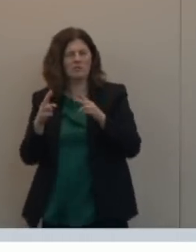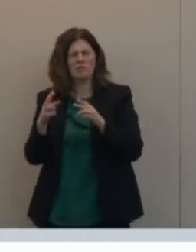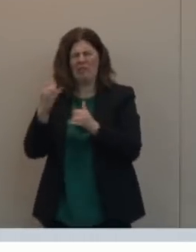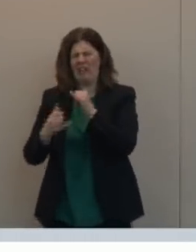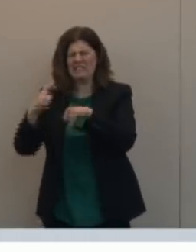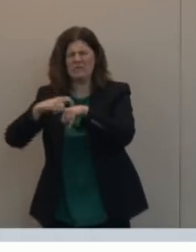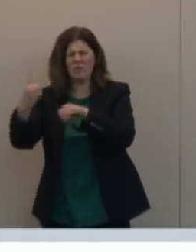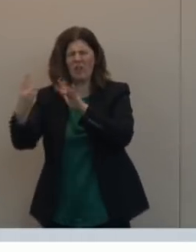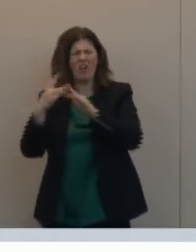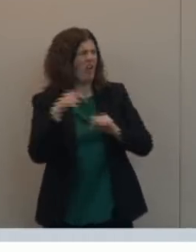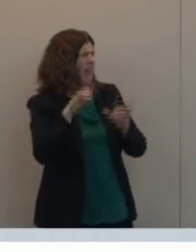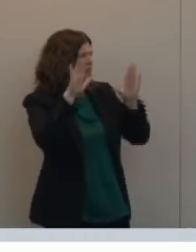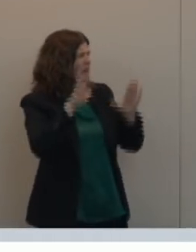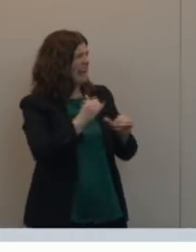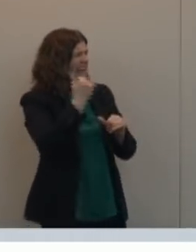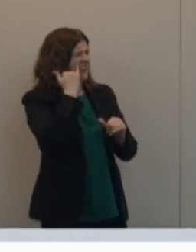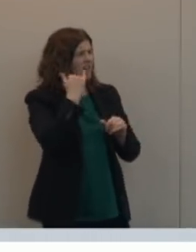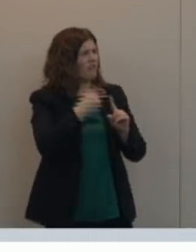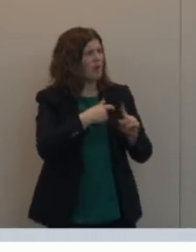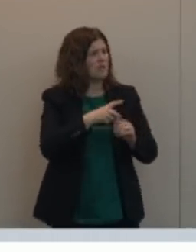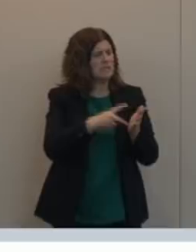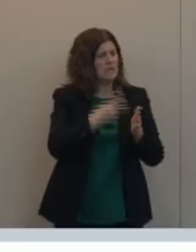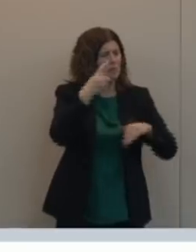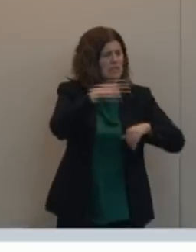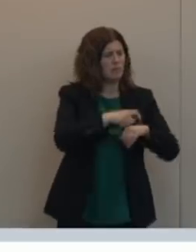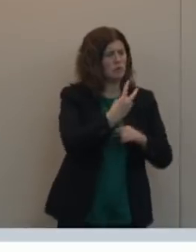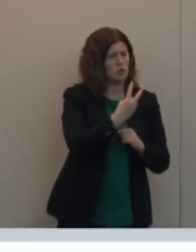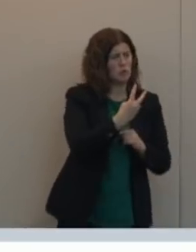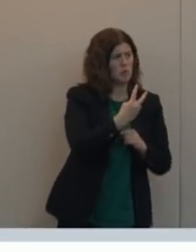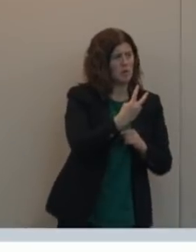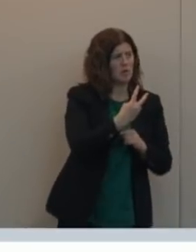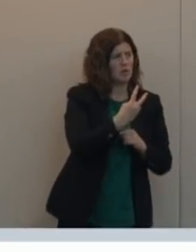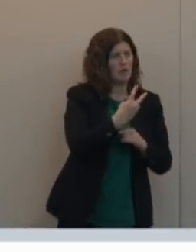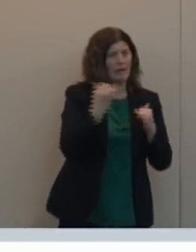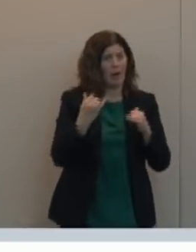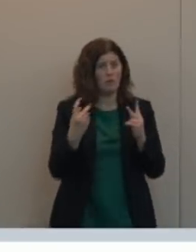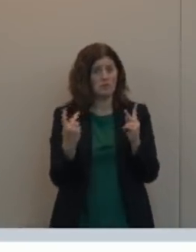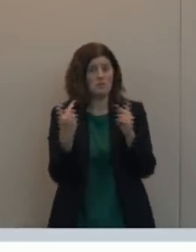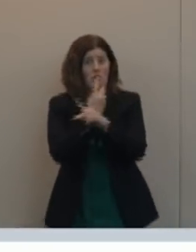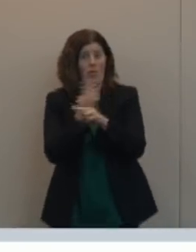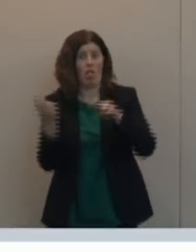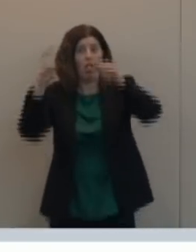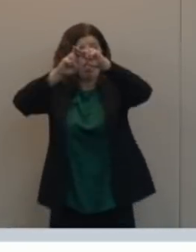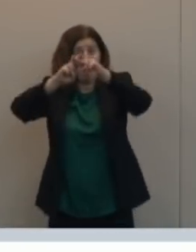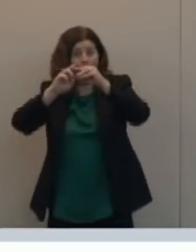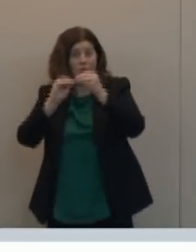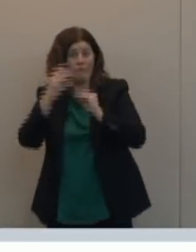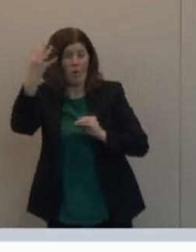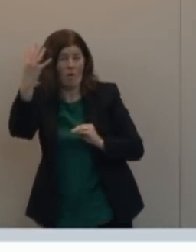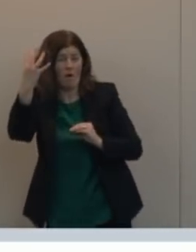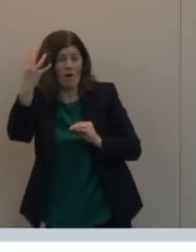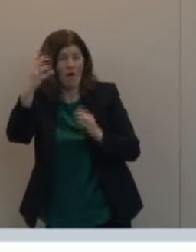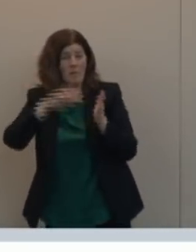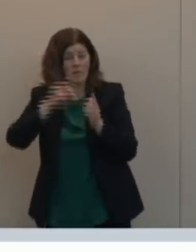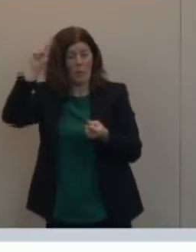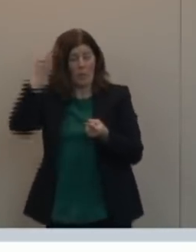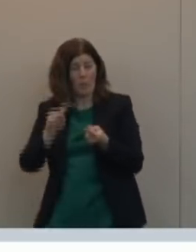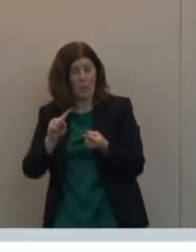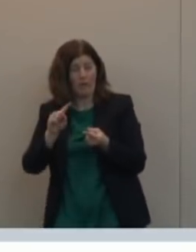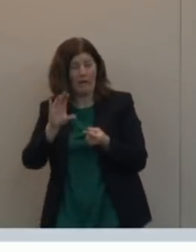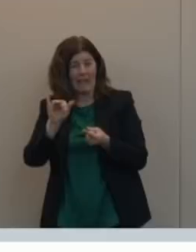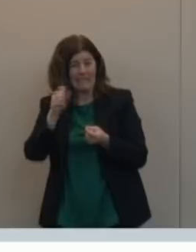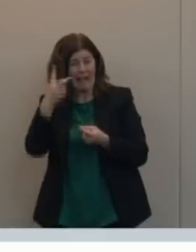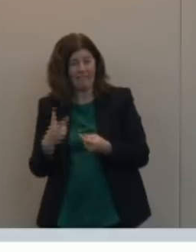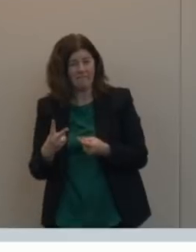and said, so that's great. If we went from a doubling time of 2 to a doubling time of 4, that means we'll cut the number of cases in